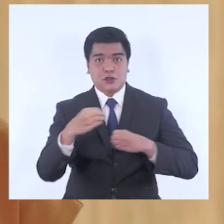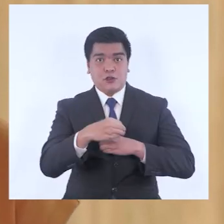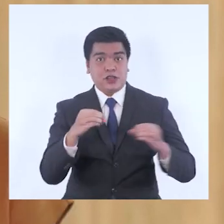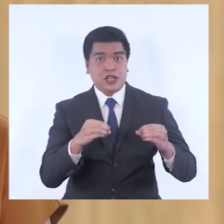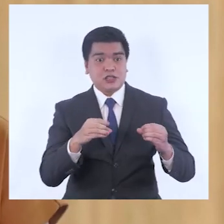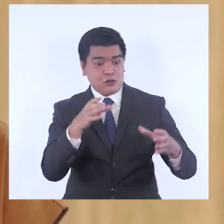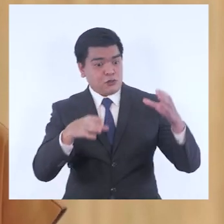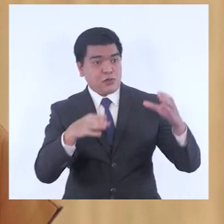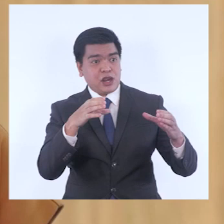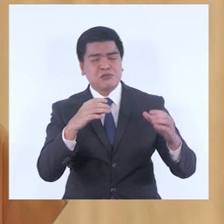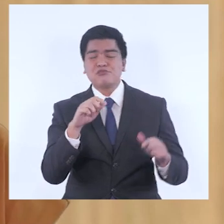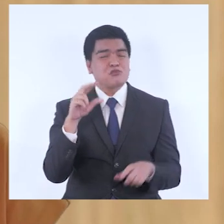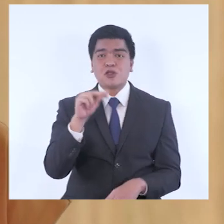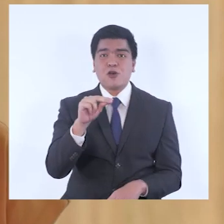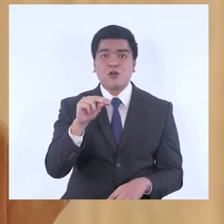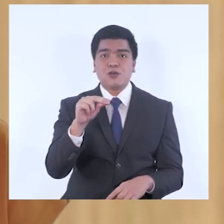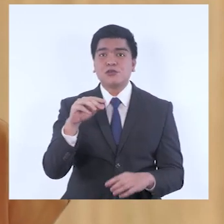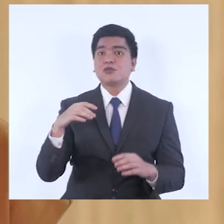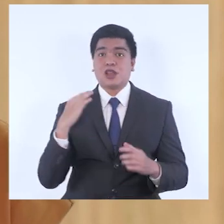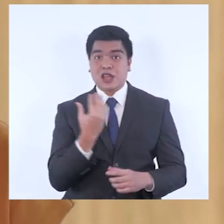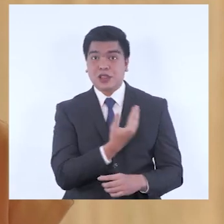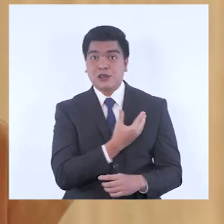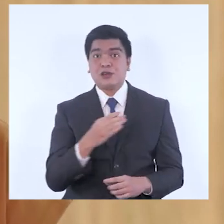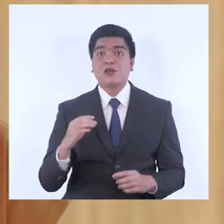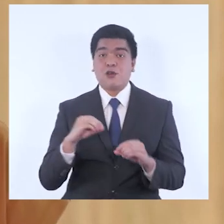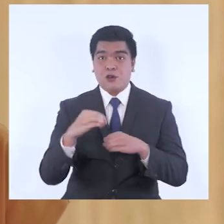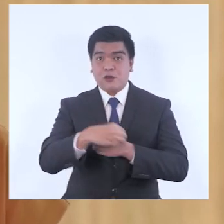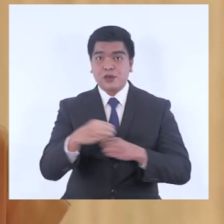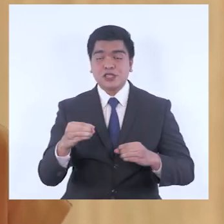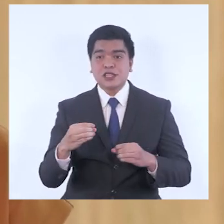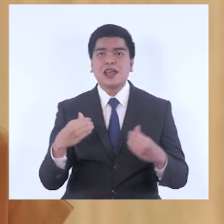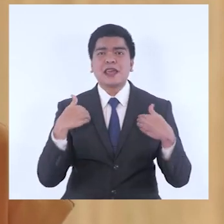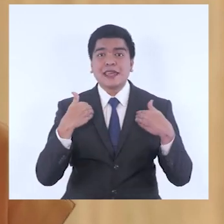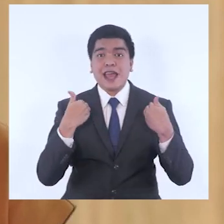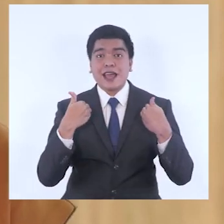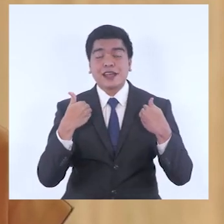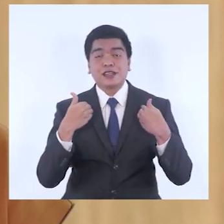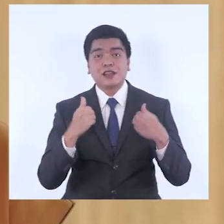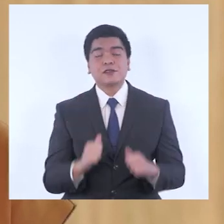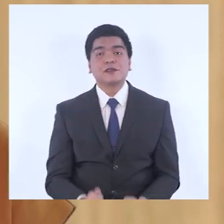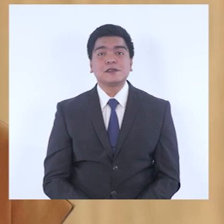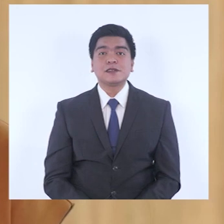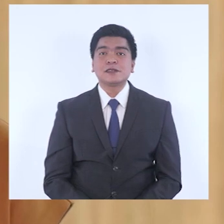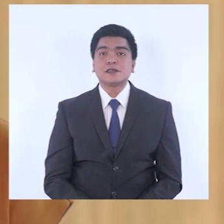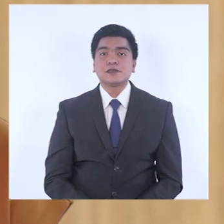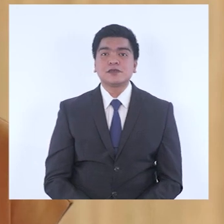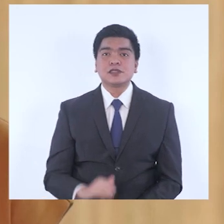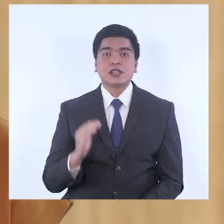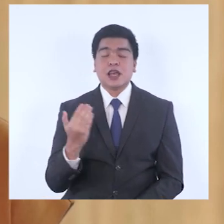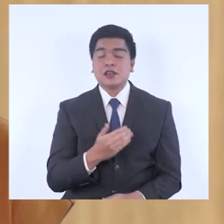bigger than we could ever contact and eventually succeed in fulfilling our dreams as well.